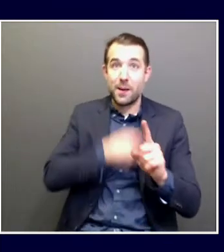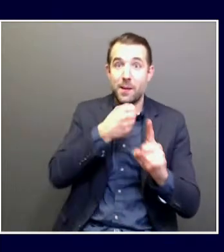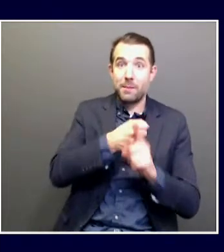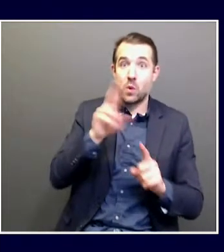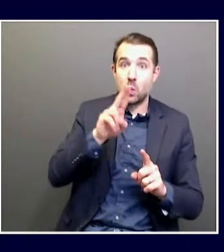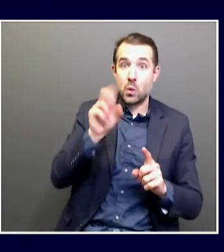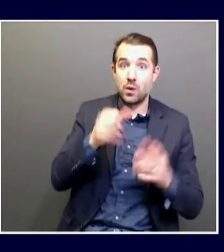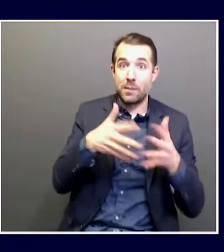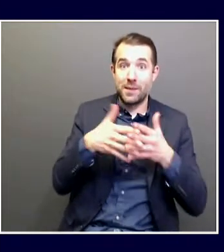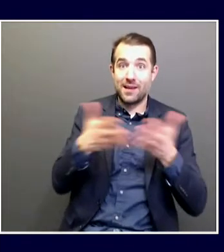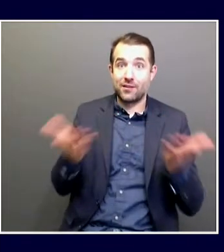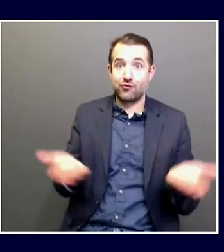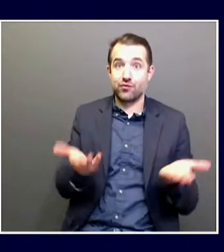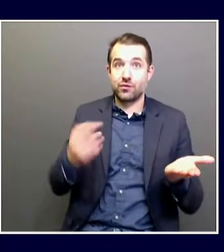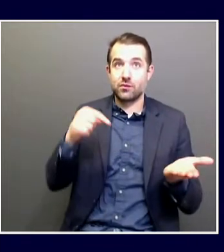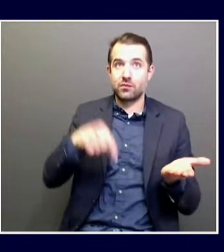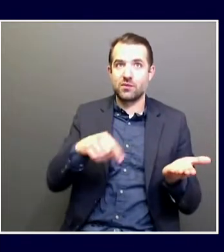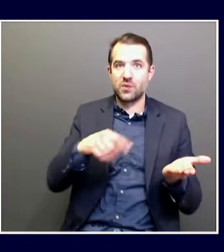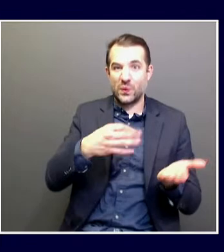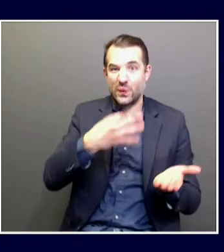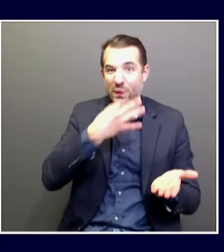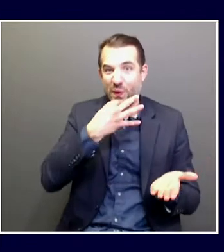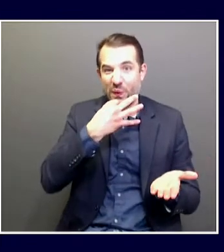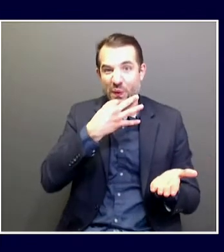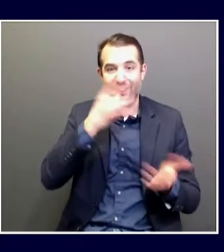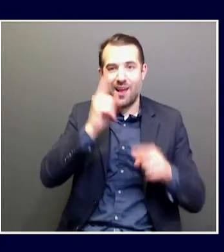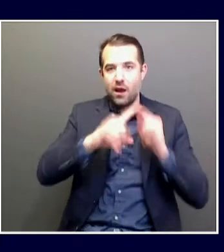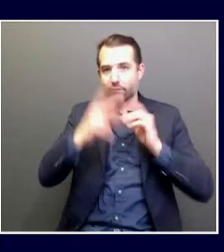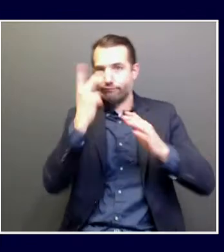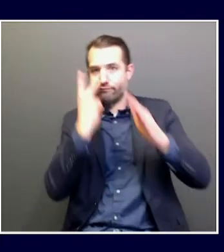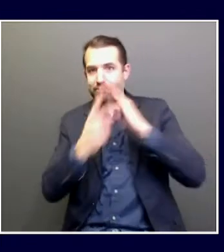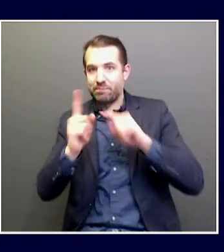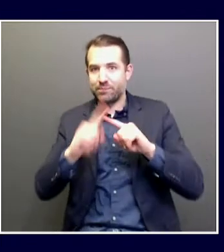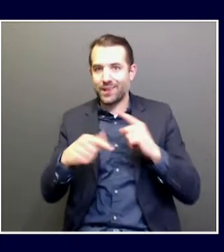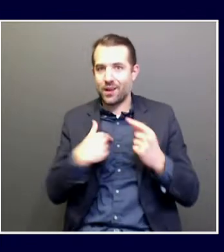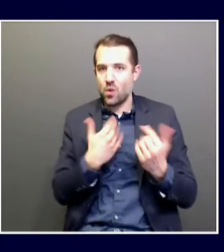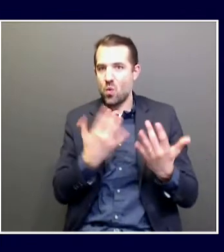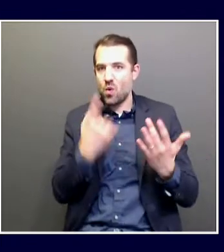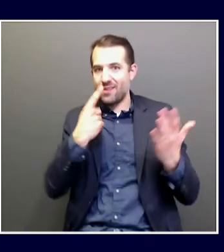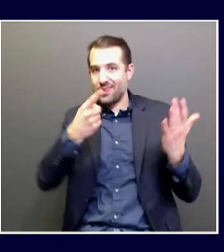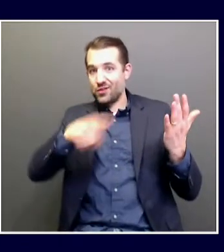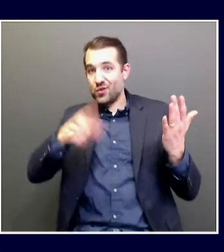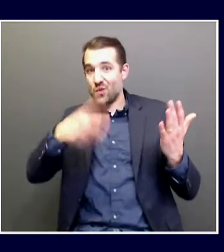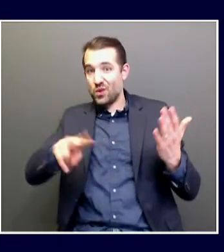much. Thanks, Patty. Let me go to Chris Costa next.